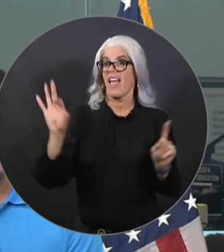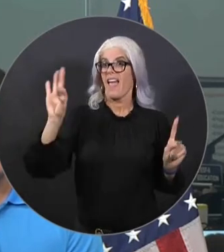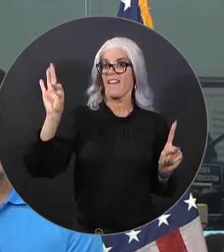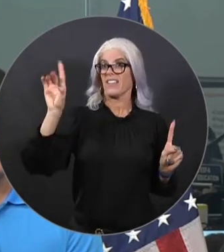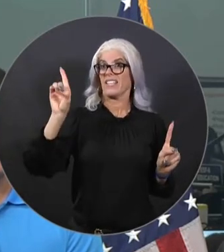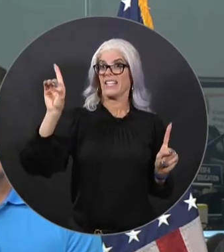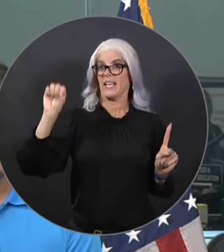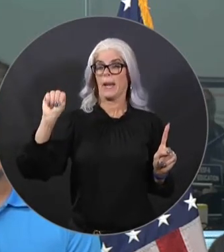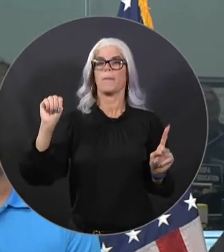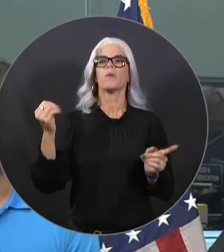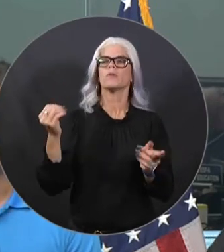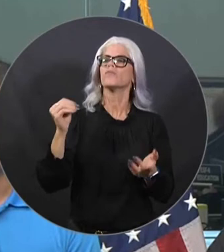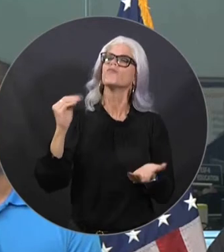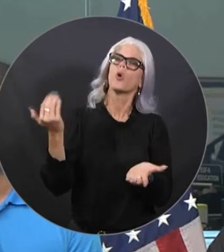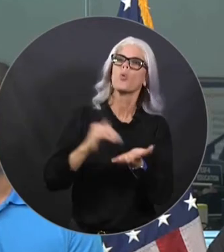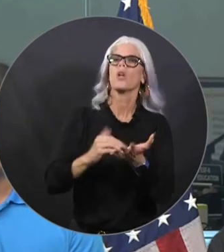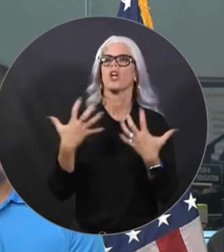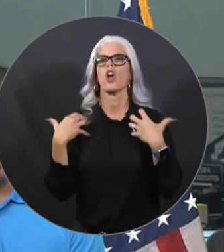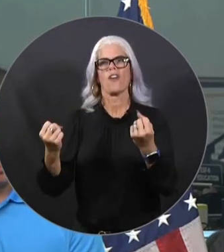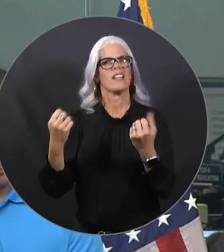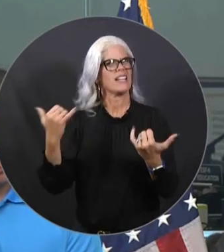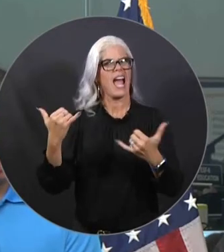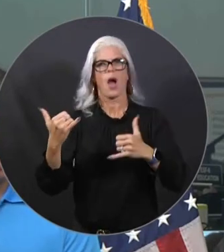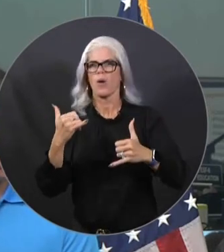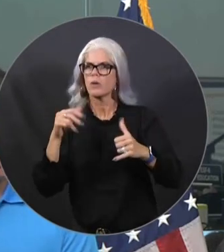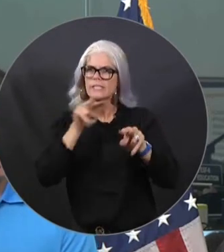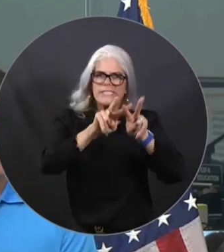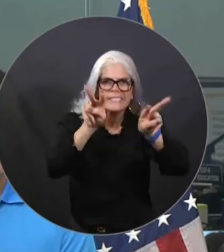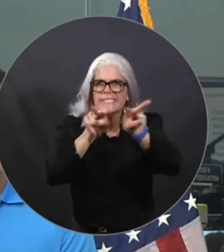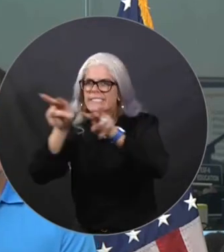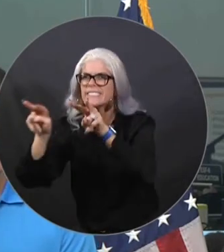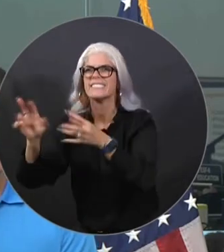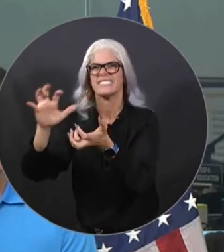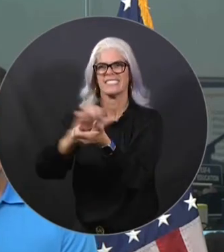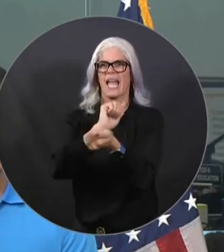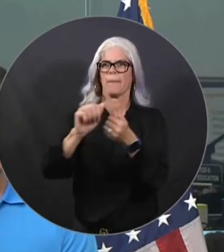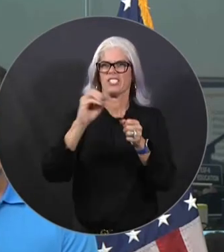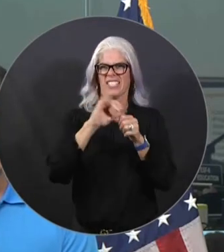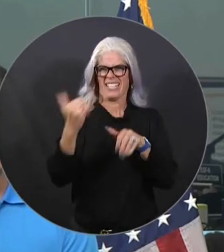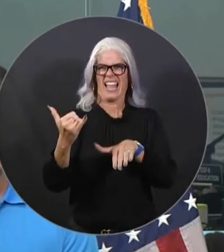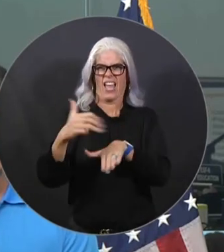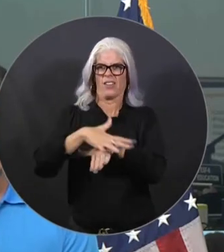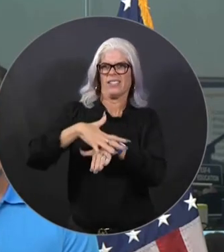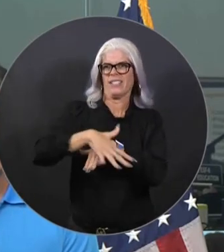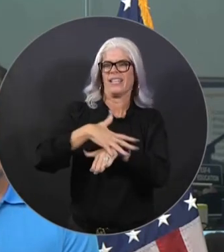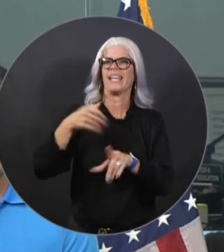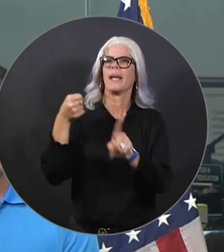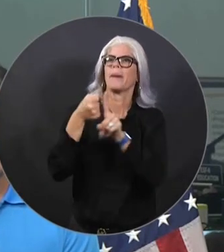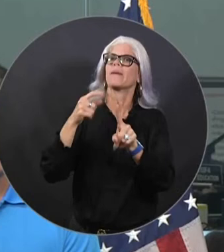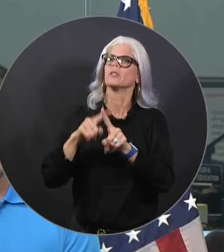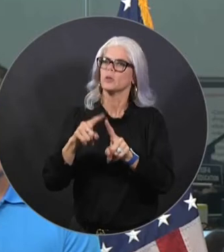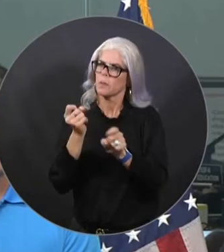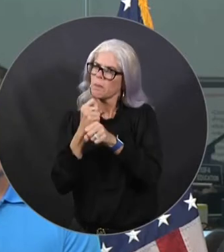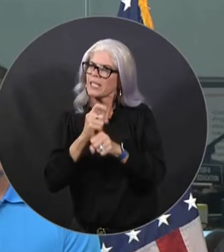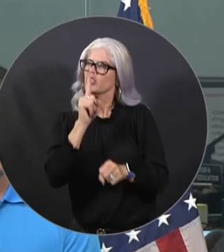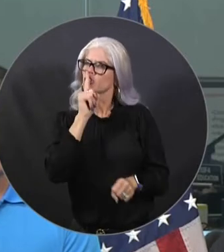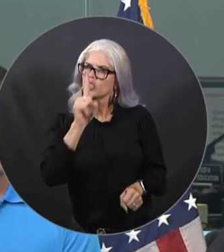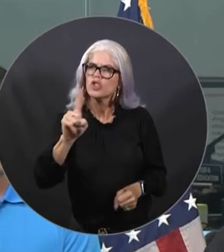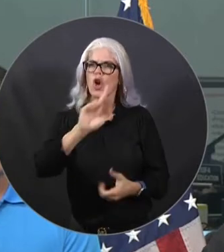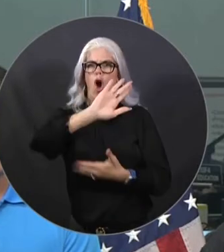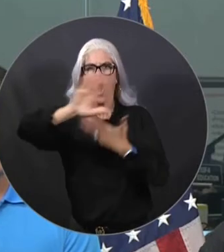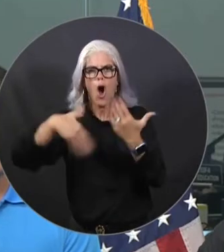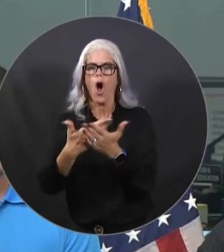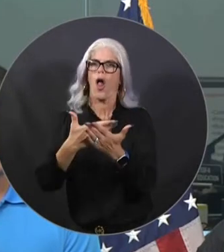damage assessments in the impacted counties to expedite all available federal assistance for the disaster